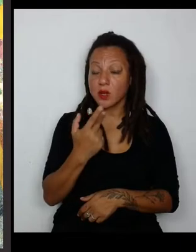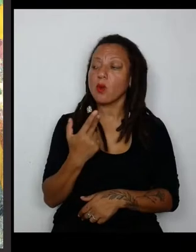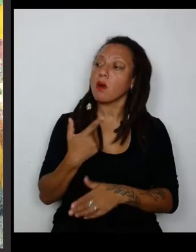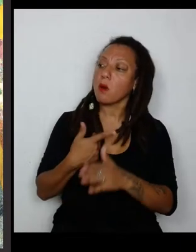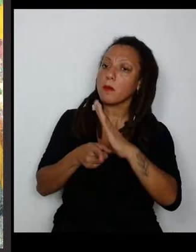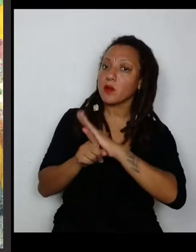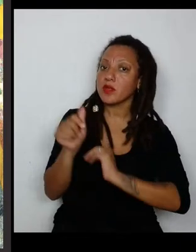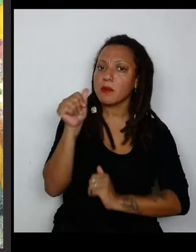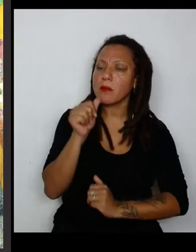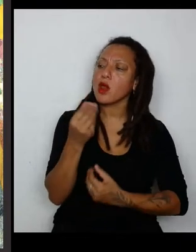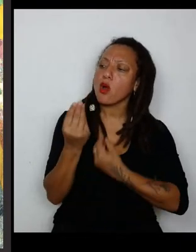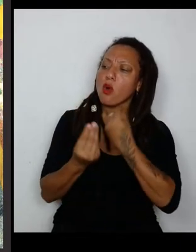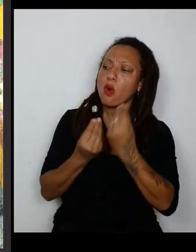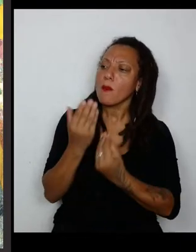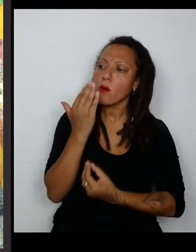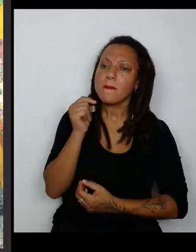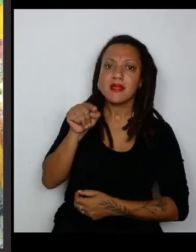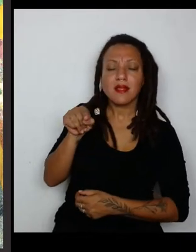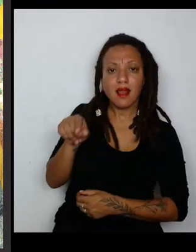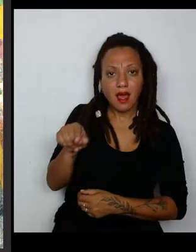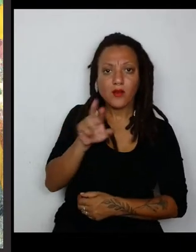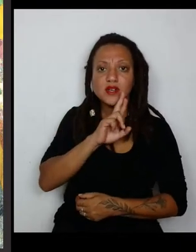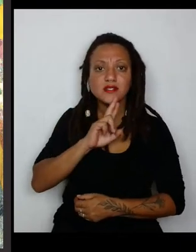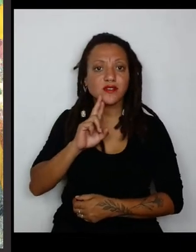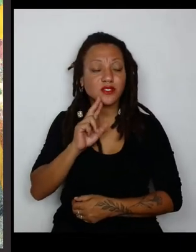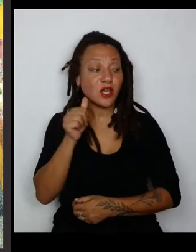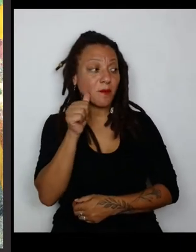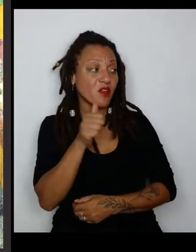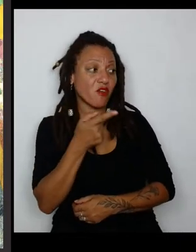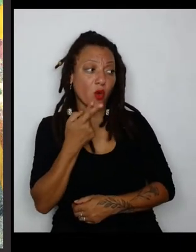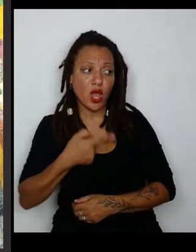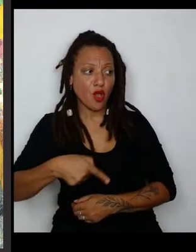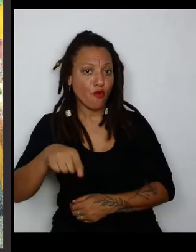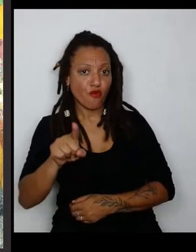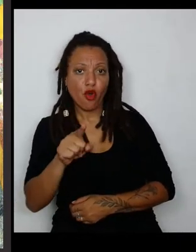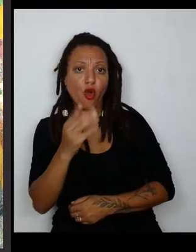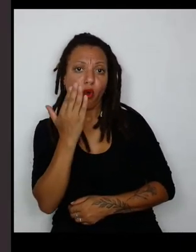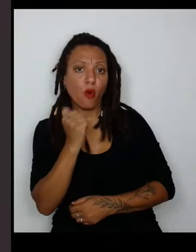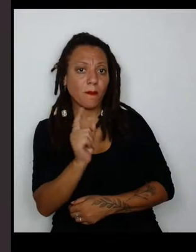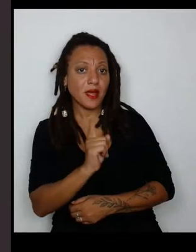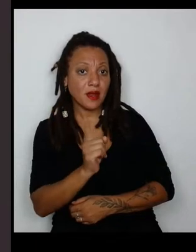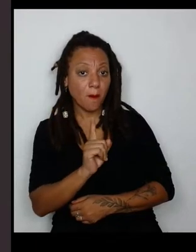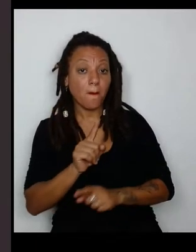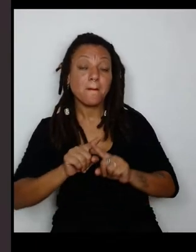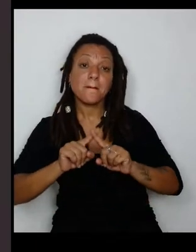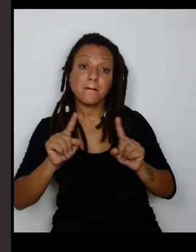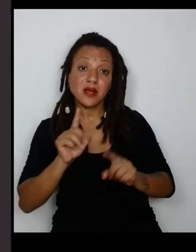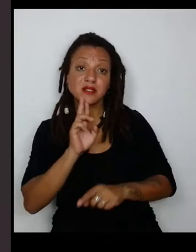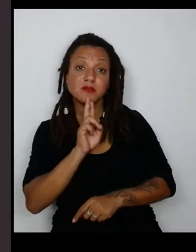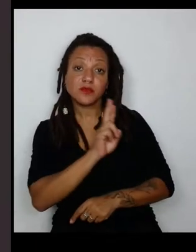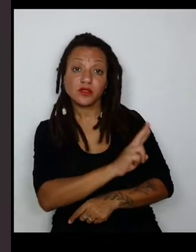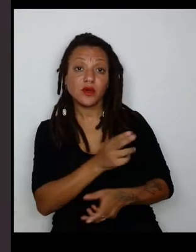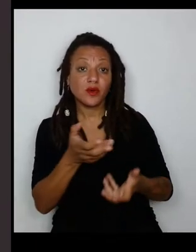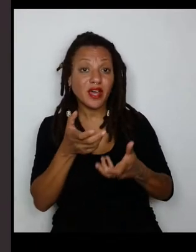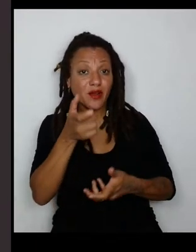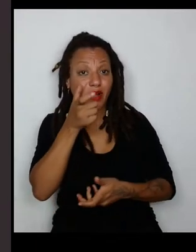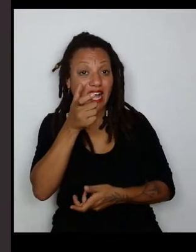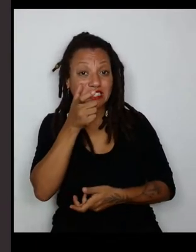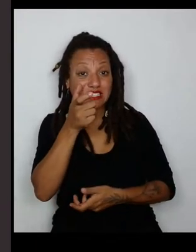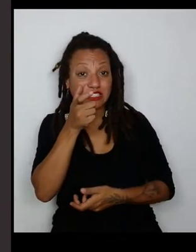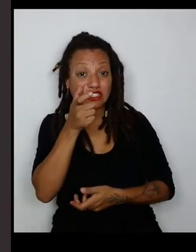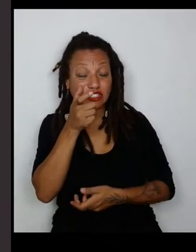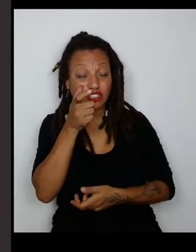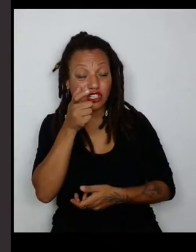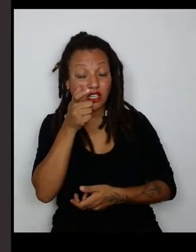there to eat but to watch the next slide please miss mode beauty contest i nodded imagining some insipid